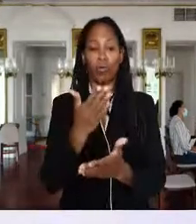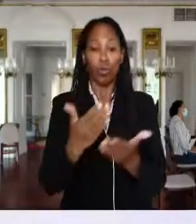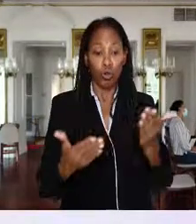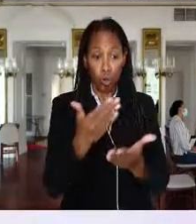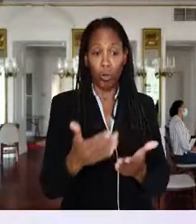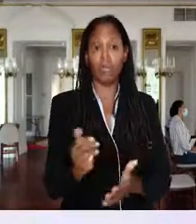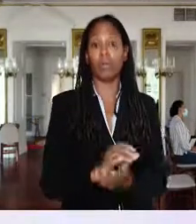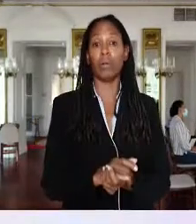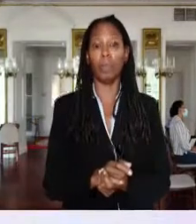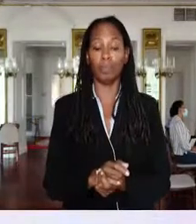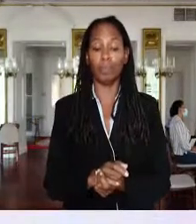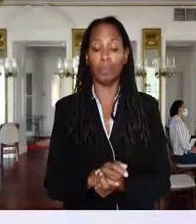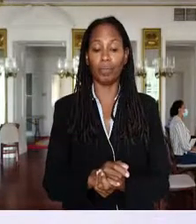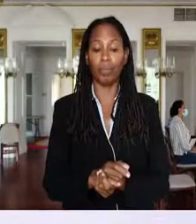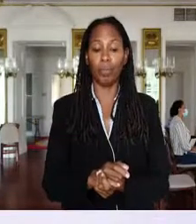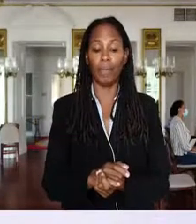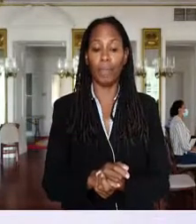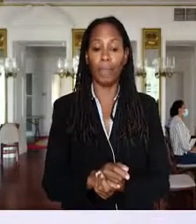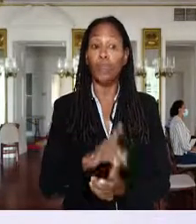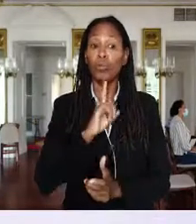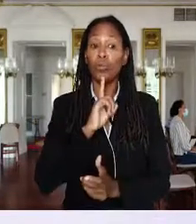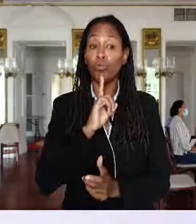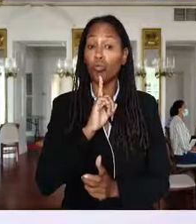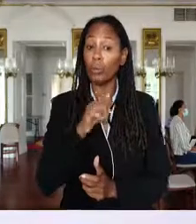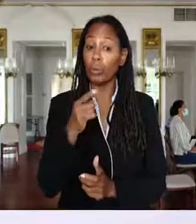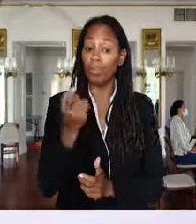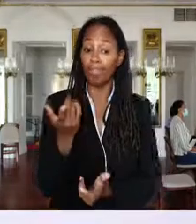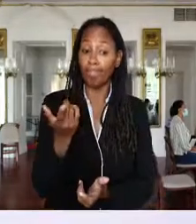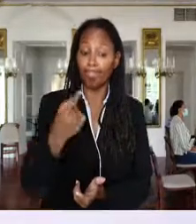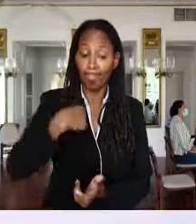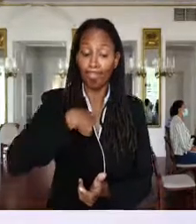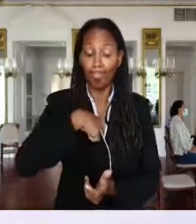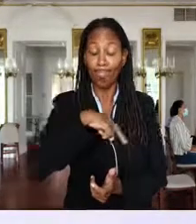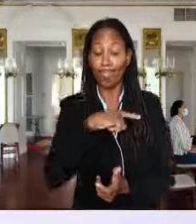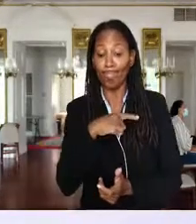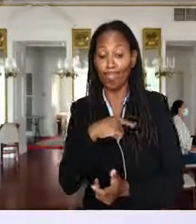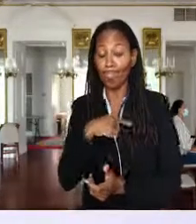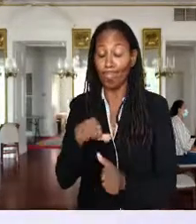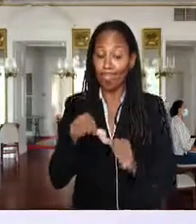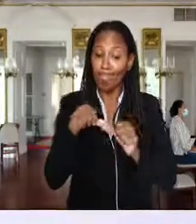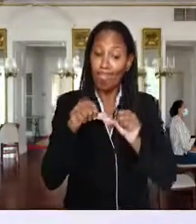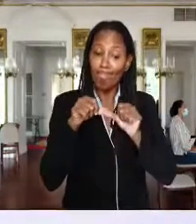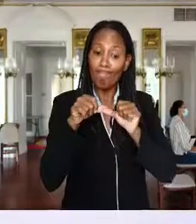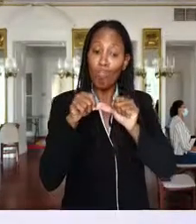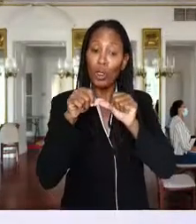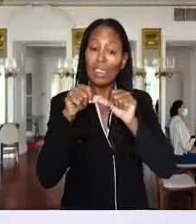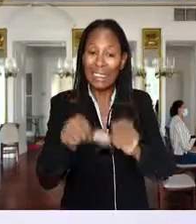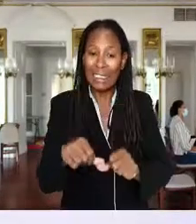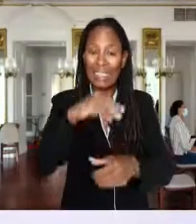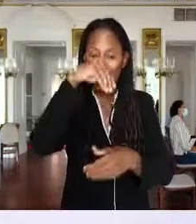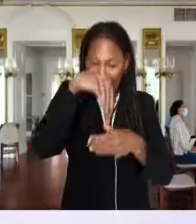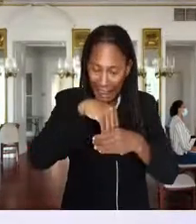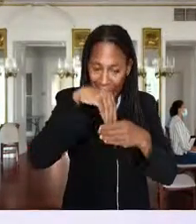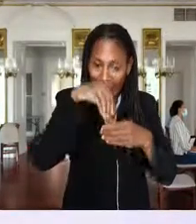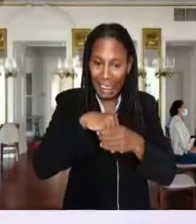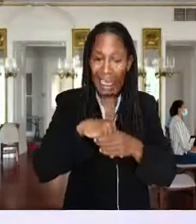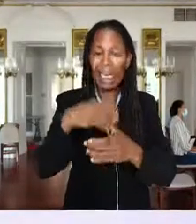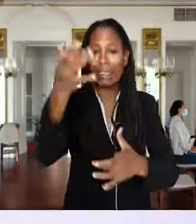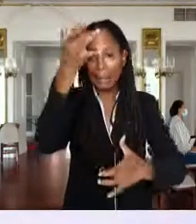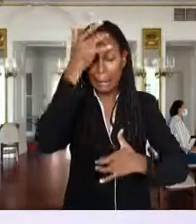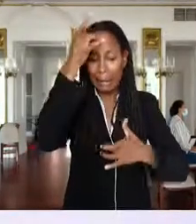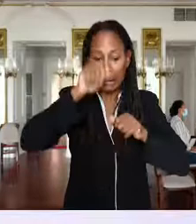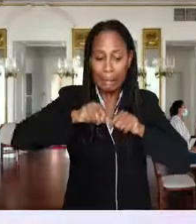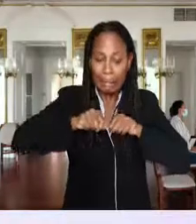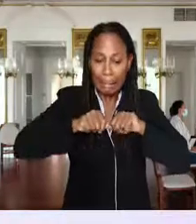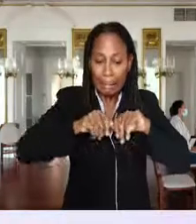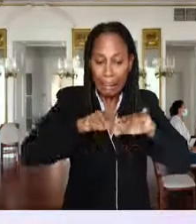Thomas. The truth of the matter is that we are still in the midst of a global pandemic, and we really don't know